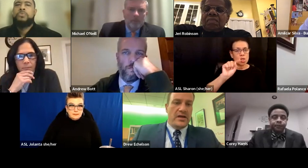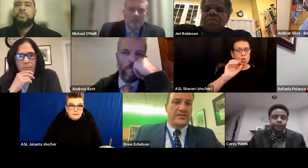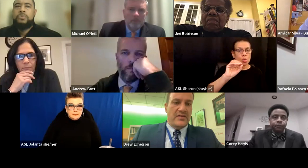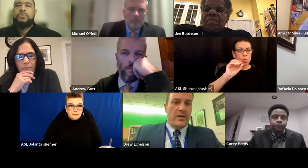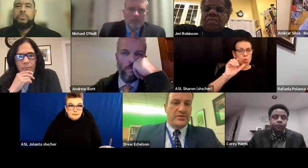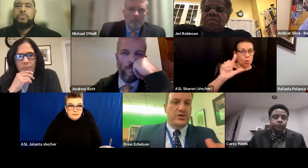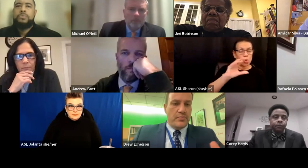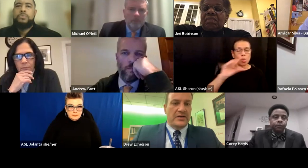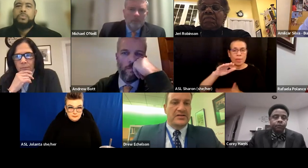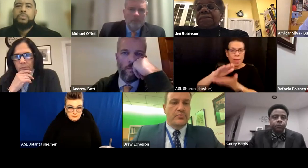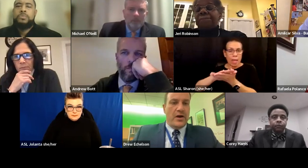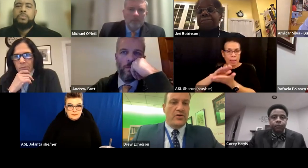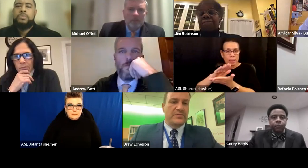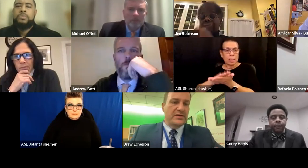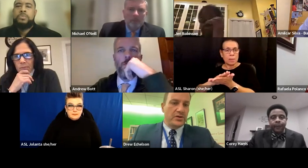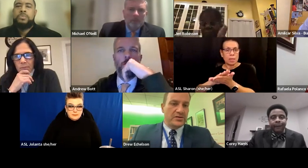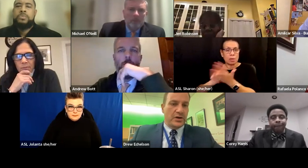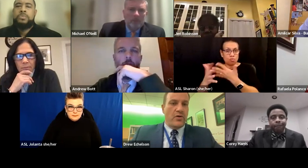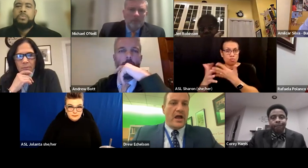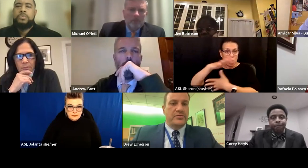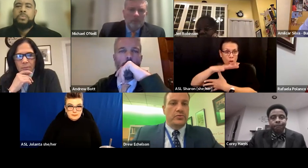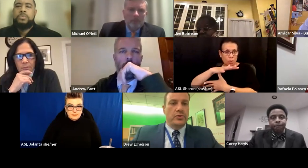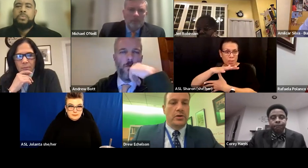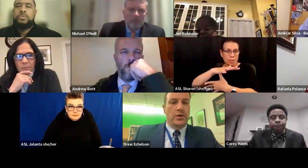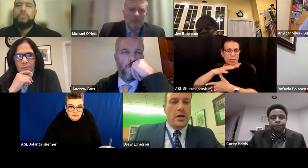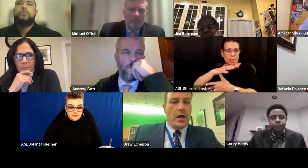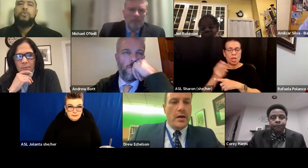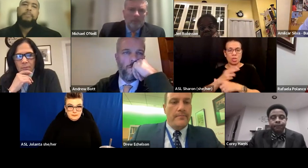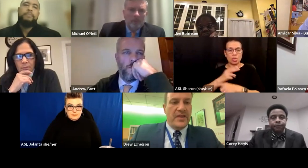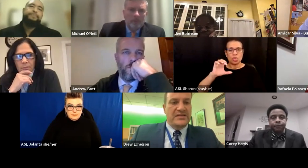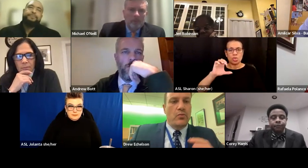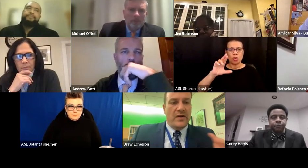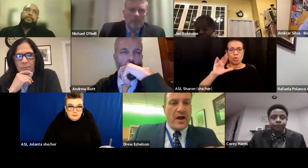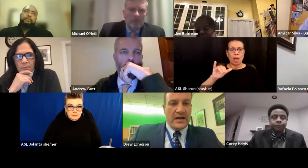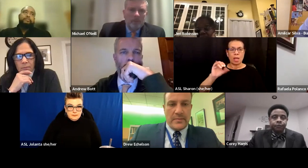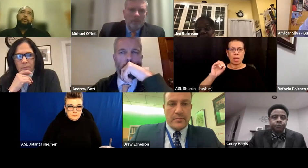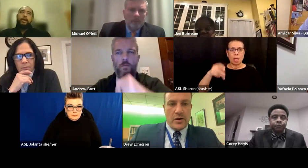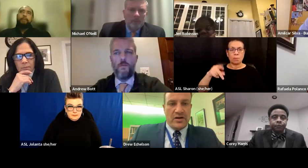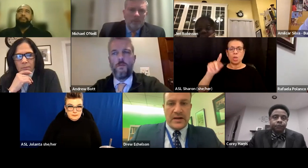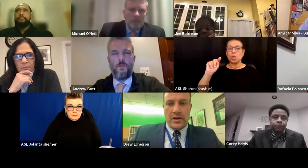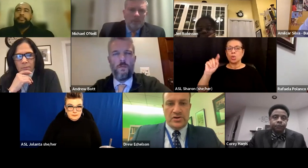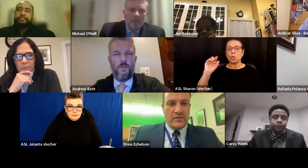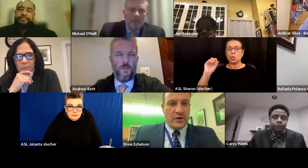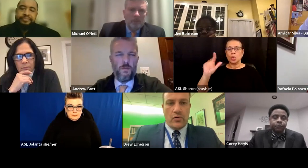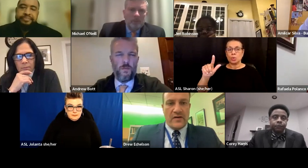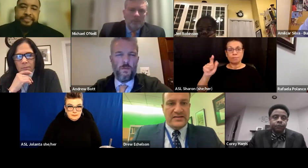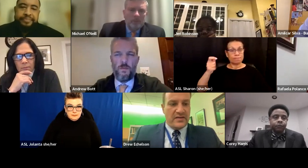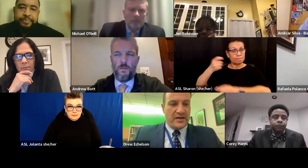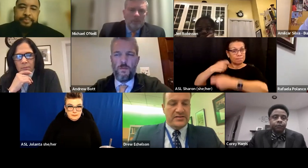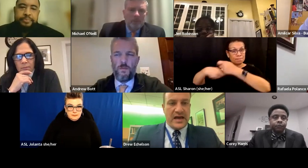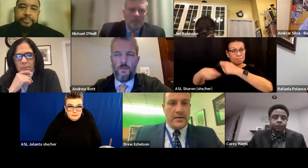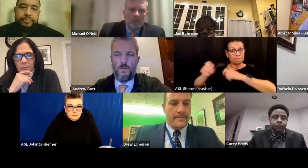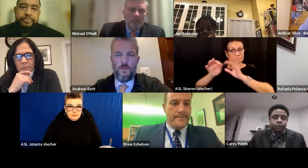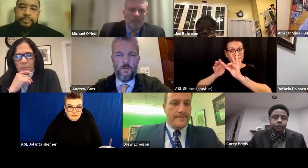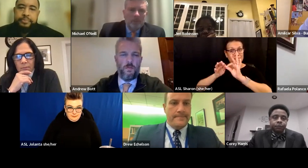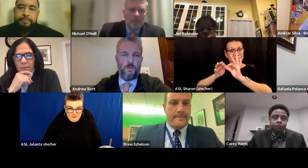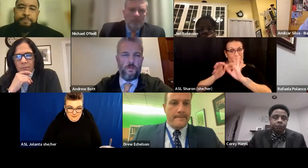priorities and the teacher practice priorities particularly using the cryopt tool um that's one of our academic priorities but i'll turn over to corey if he has anything